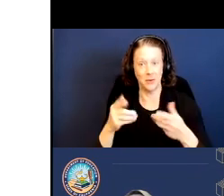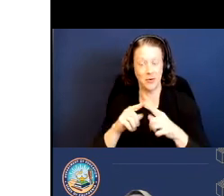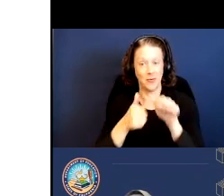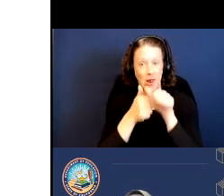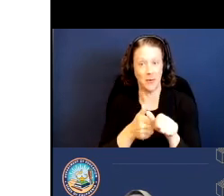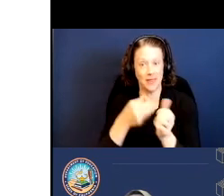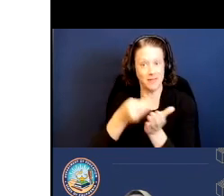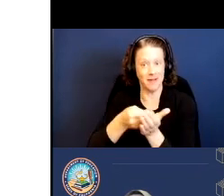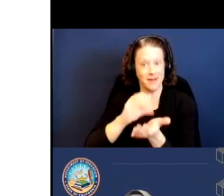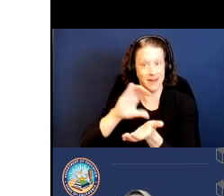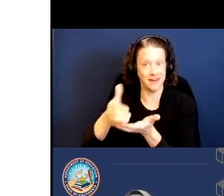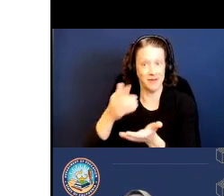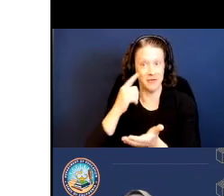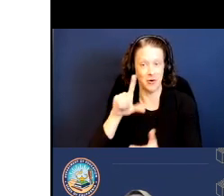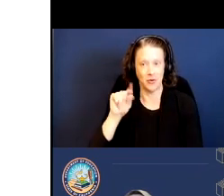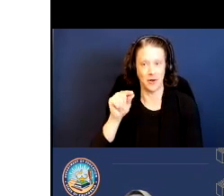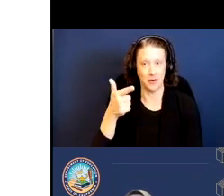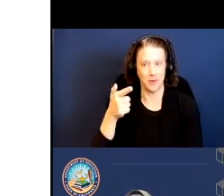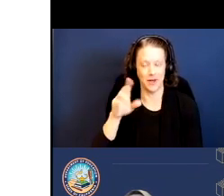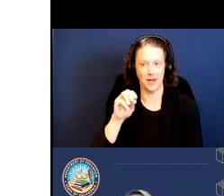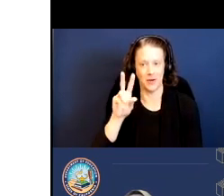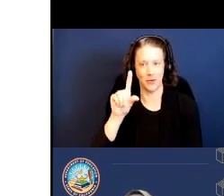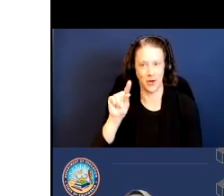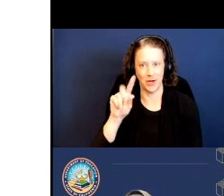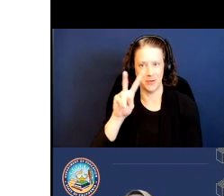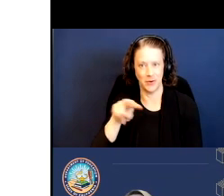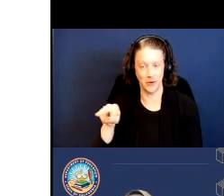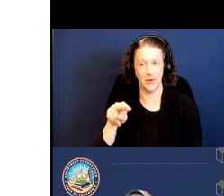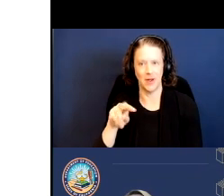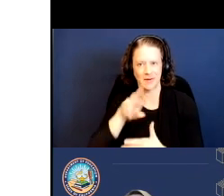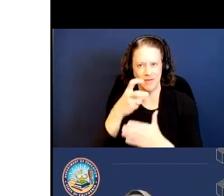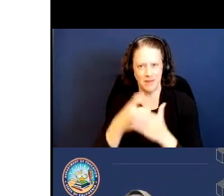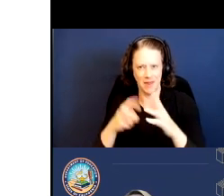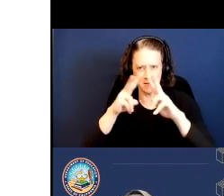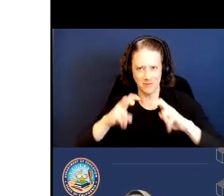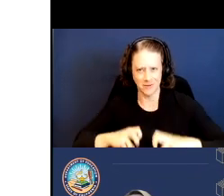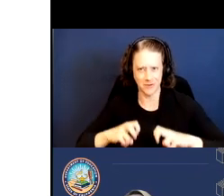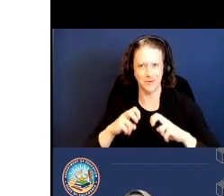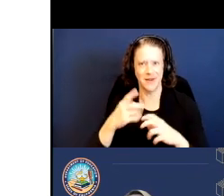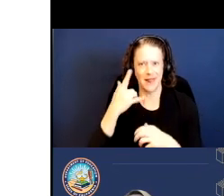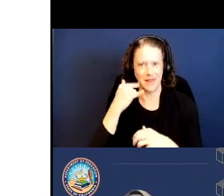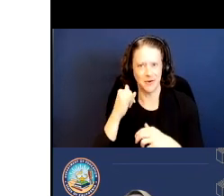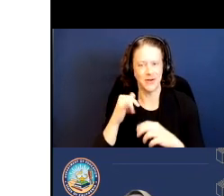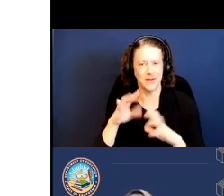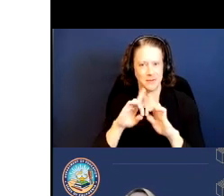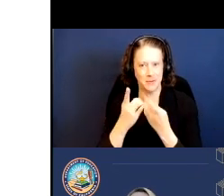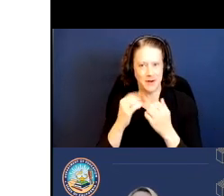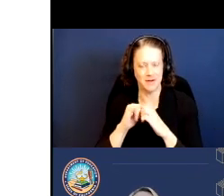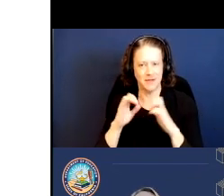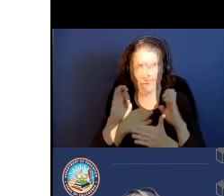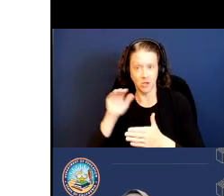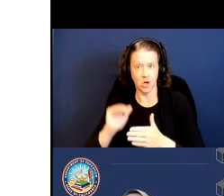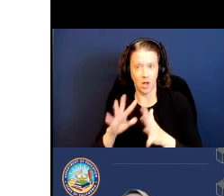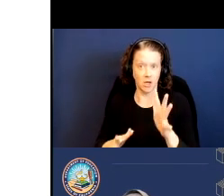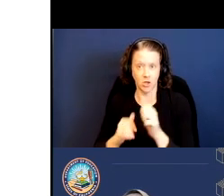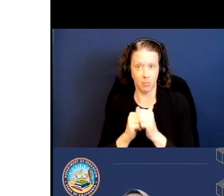to 22, diving into California's special education funding with Heather and Stacey from the California Department of